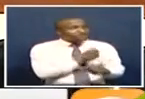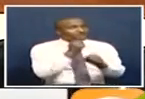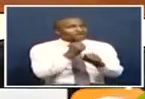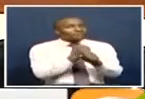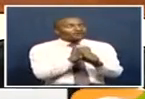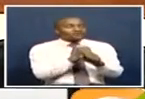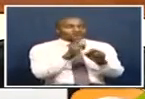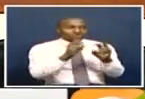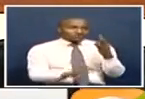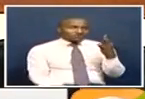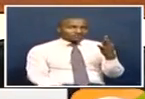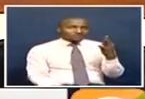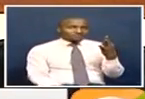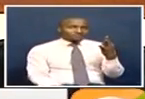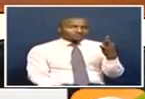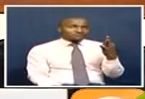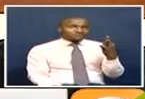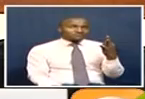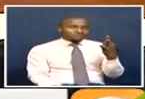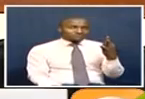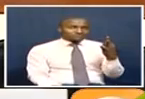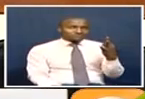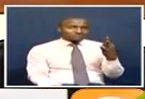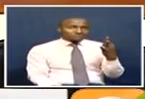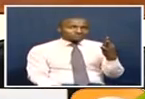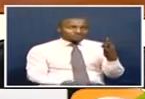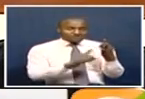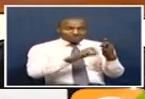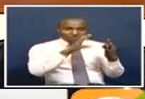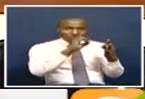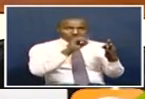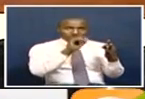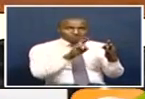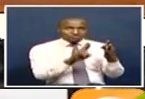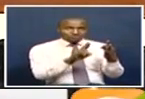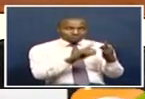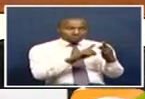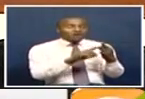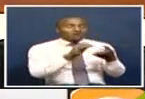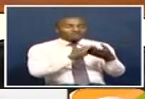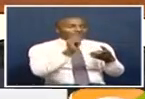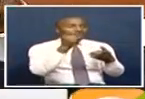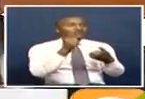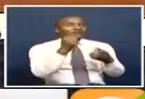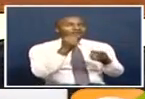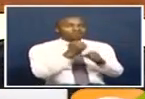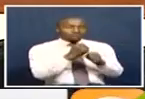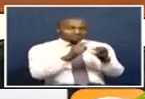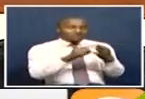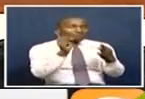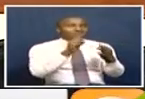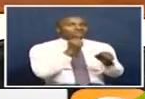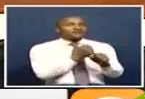three social partners. That is quote where I come from, Federation of Kenya Employers and Minister of Labor.